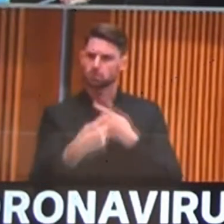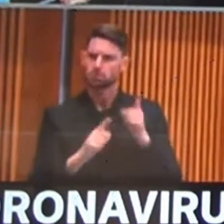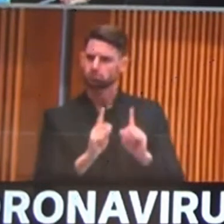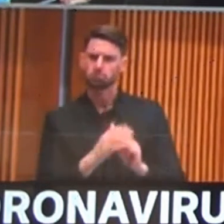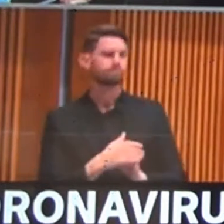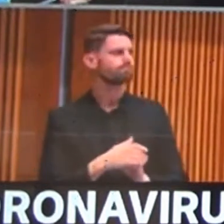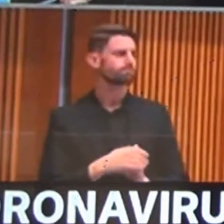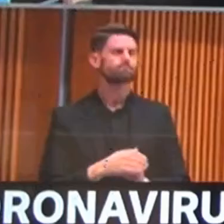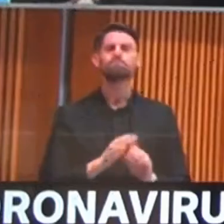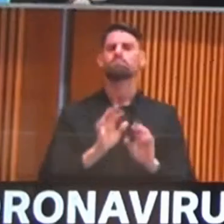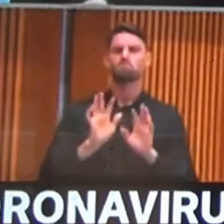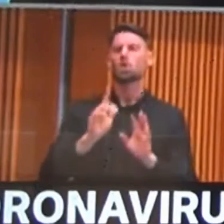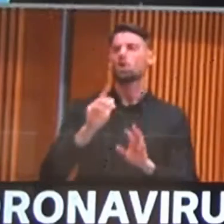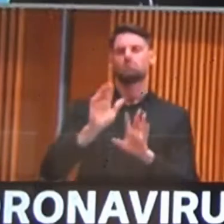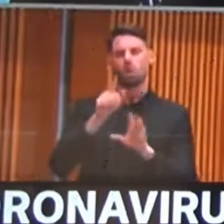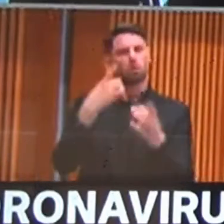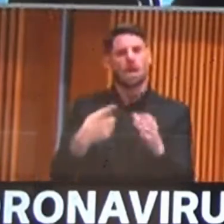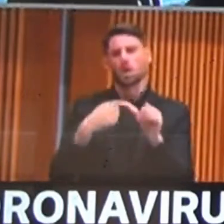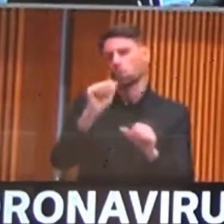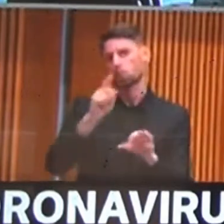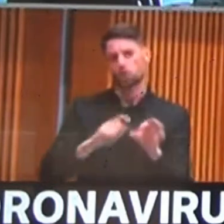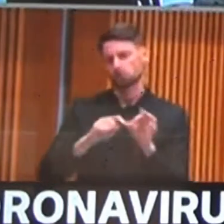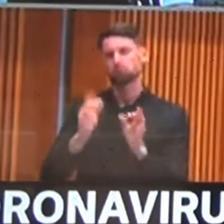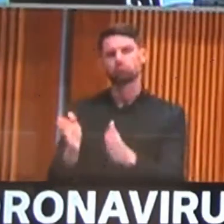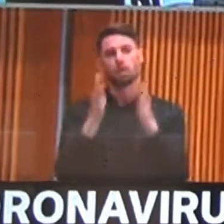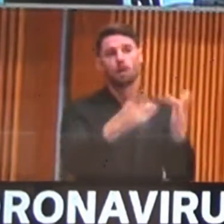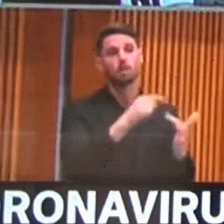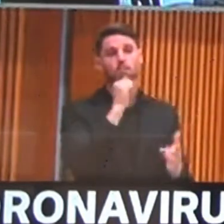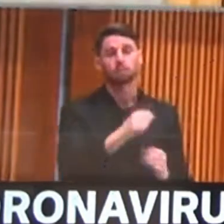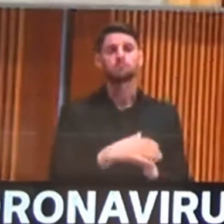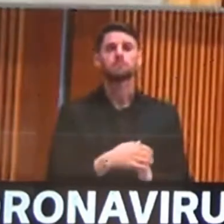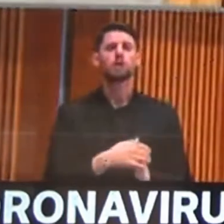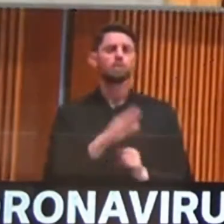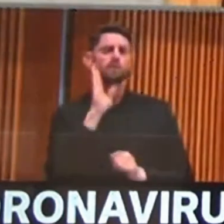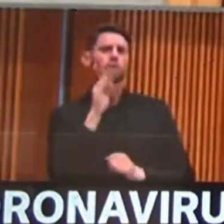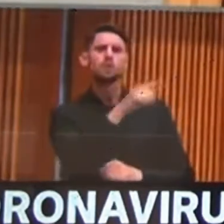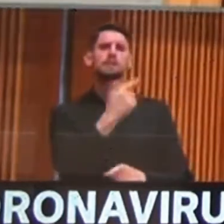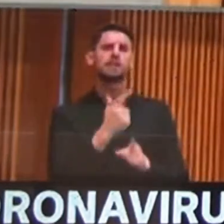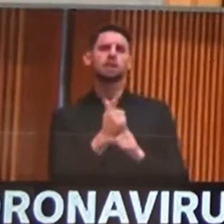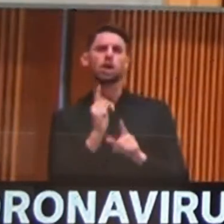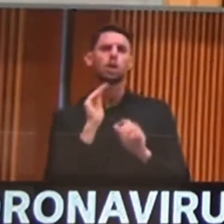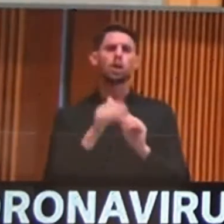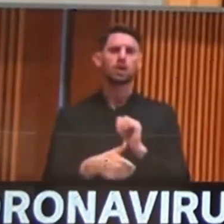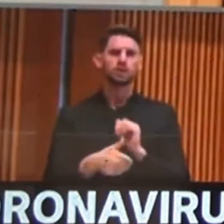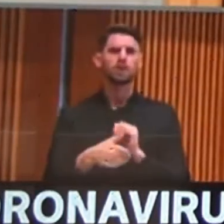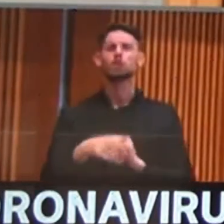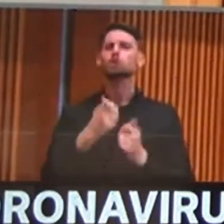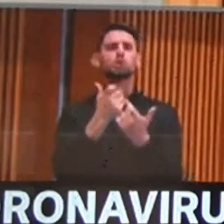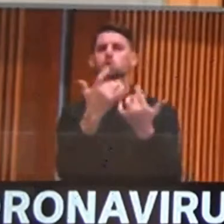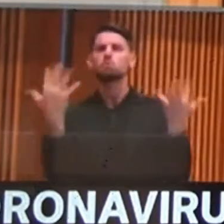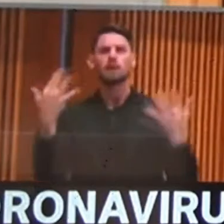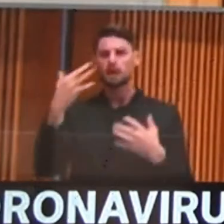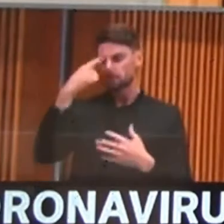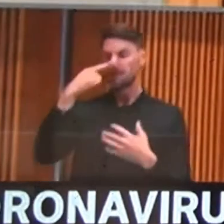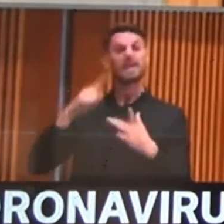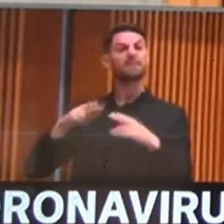the appropriate balance. Jonathan? Lucy, you spoke about herd immunity before and the path out of this. Is there a sense